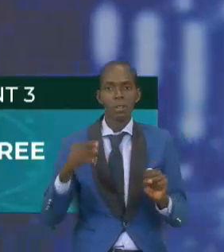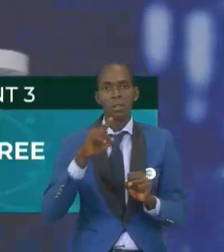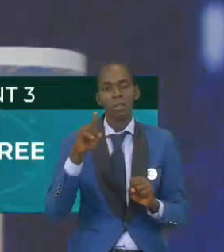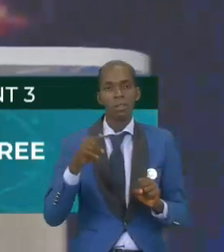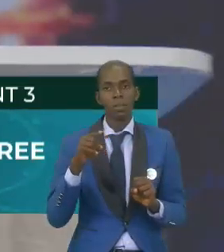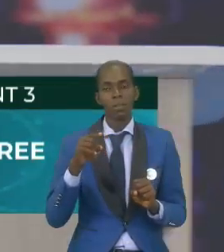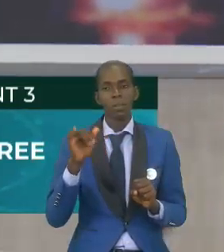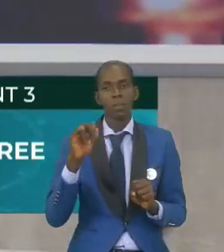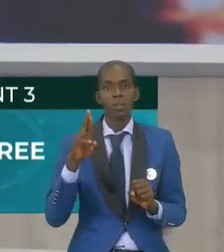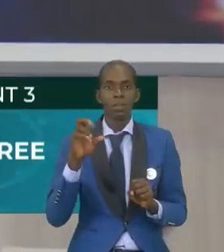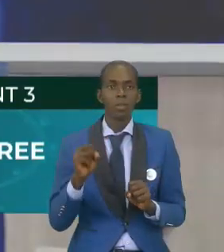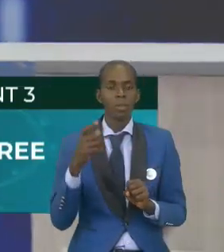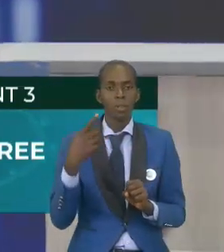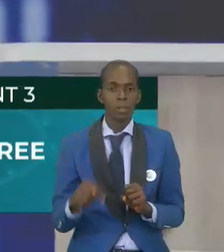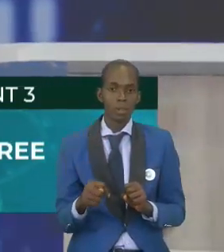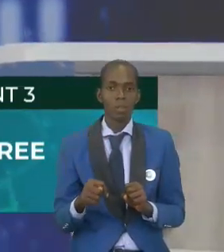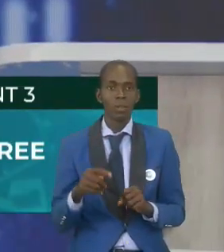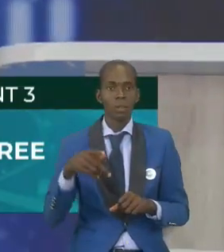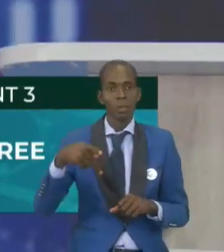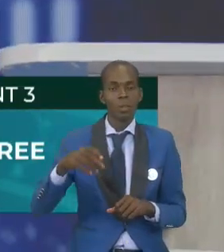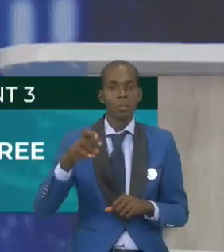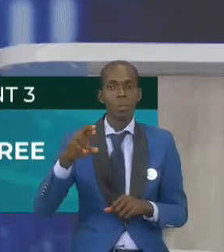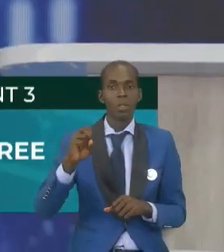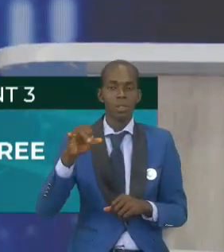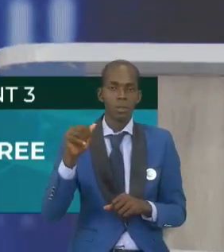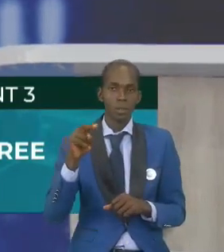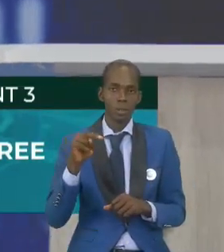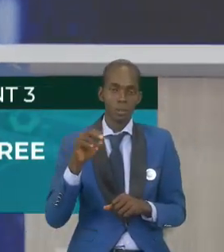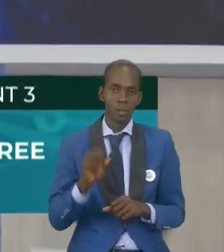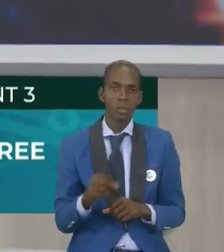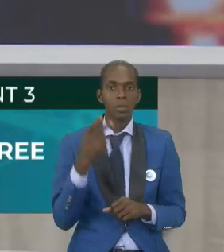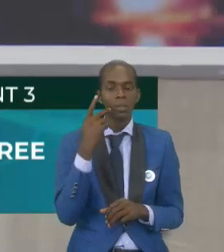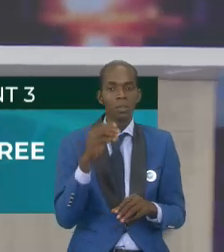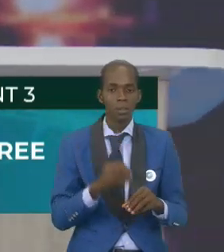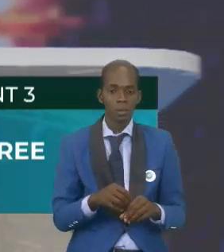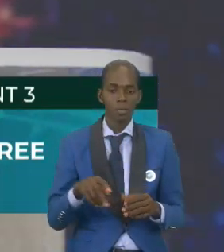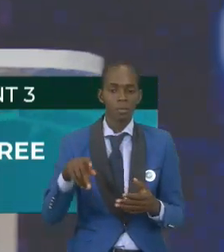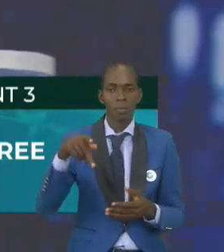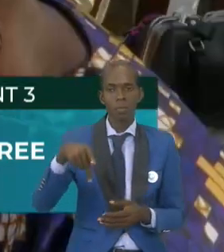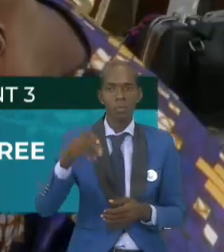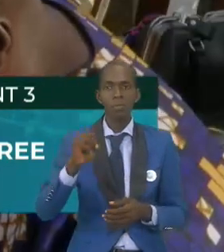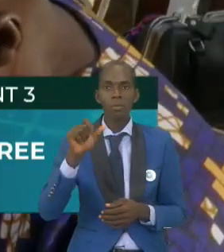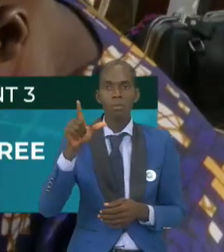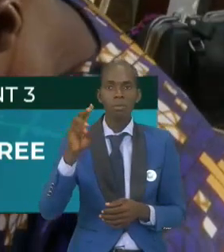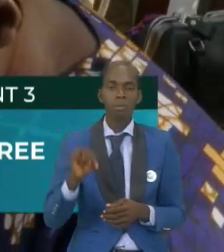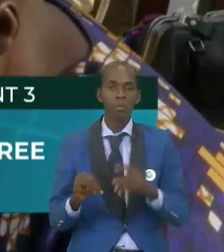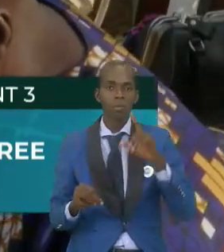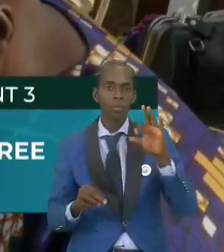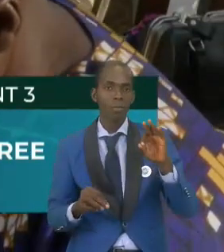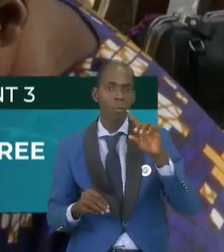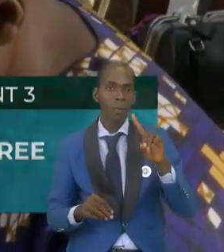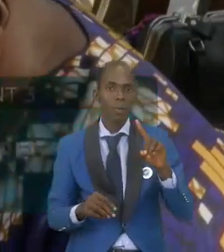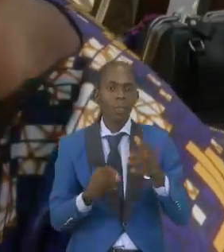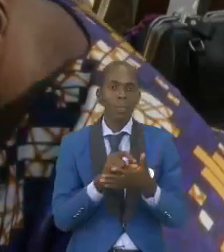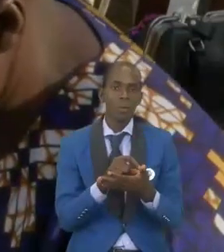come to the Lord and you abide with him, look at Psalm 91. I'm reading from verse 1. Psalm 91,